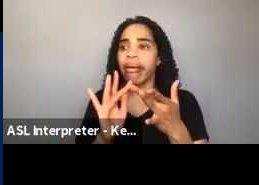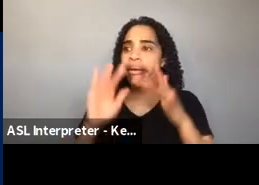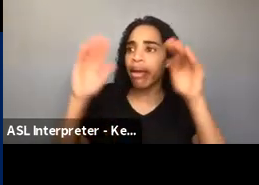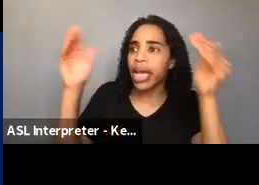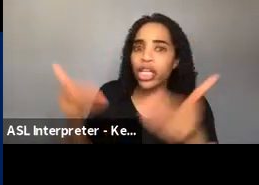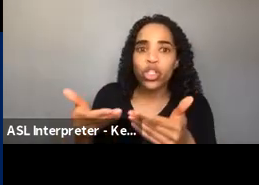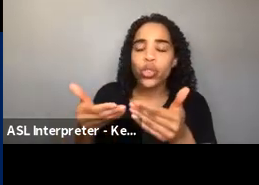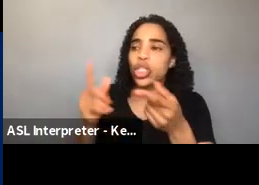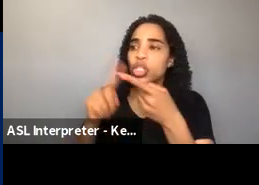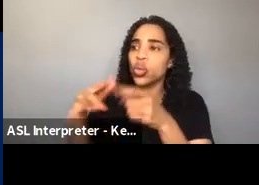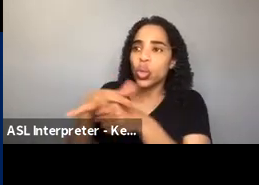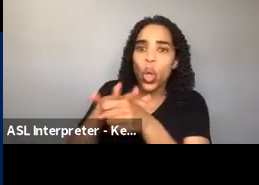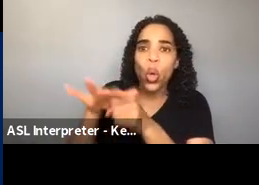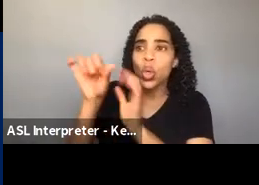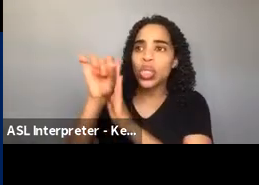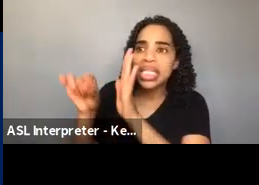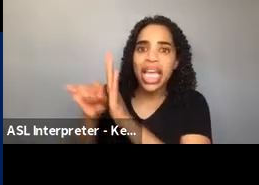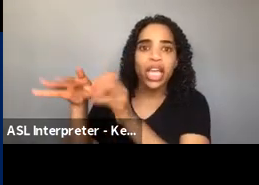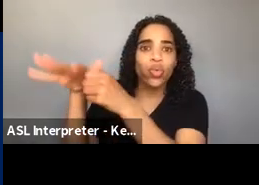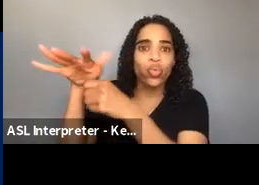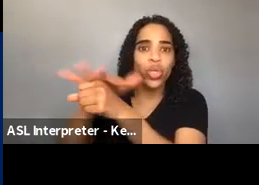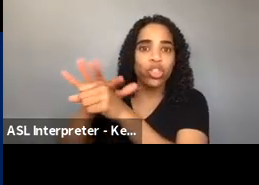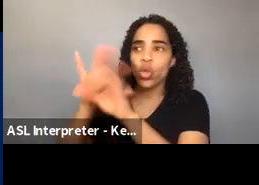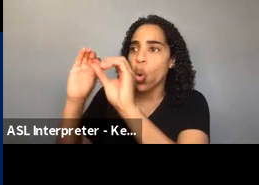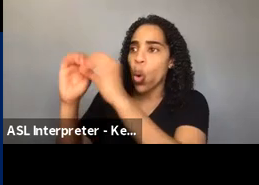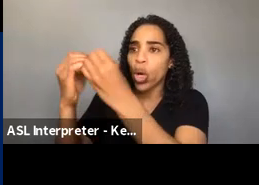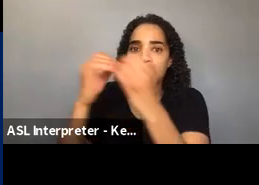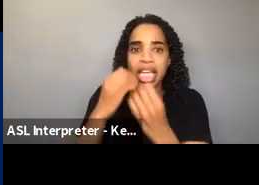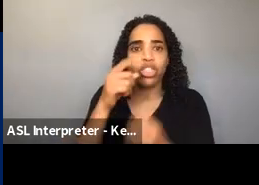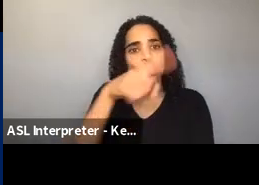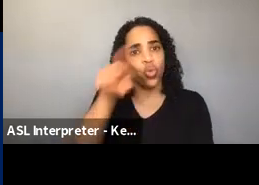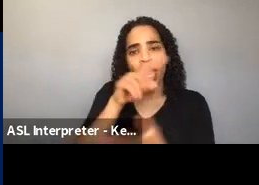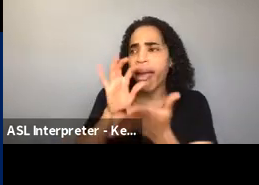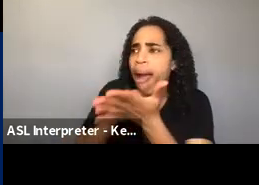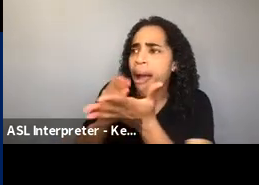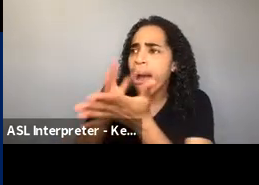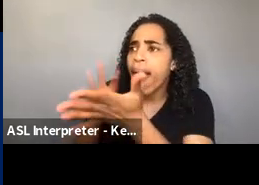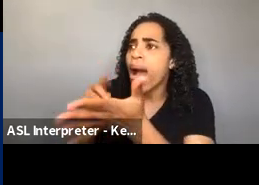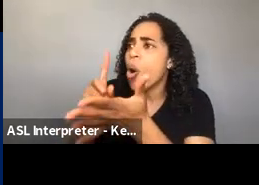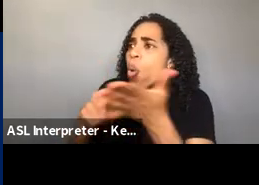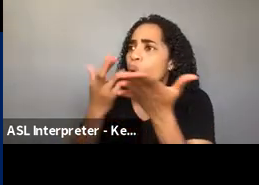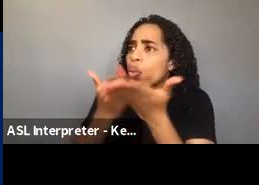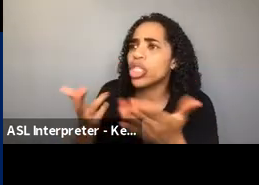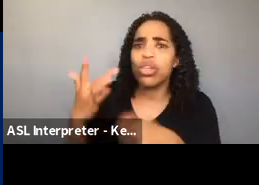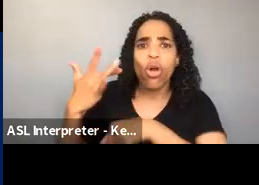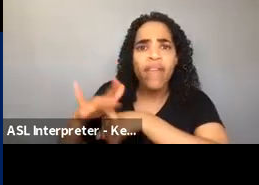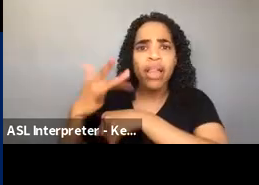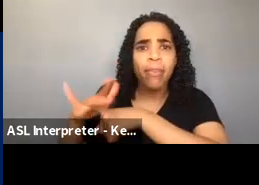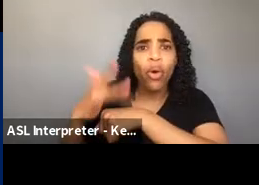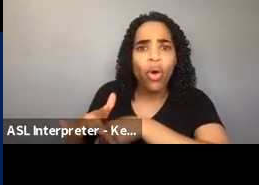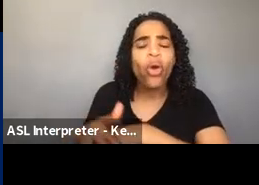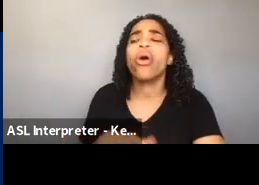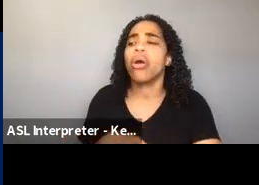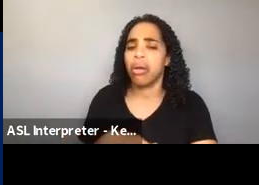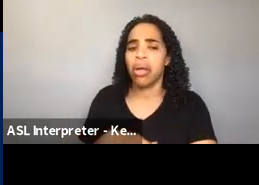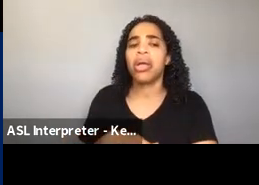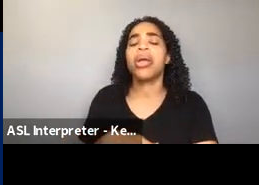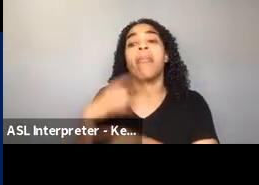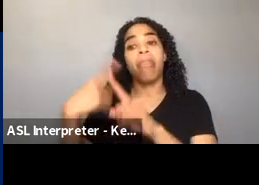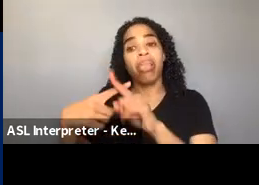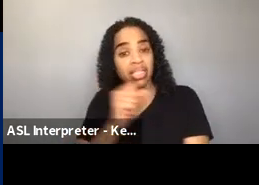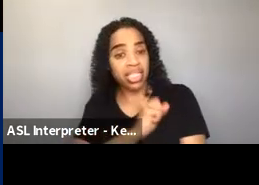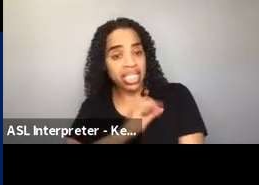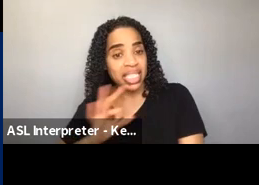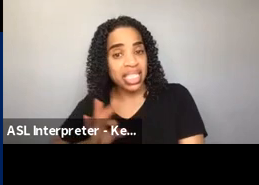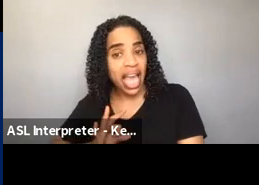state, and regional organizations to stay up to speed on current resources. Additionally, staff are